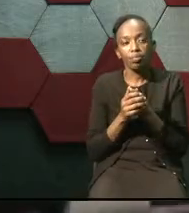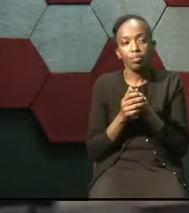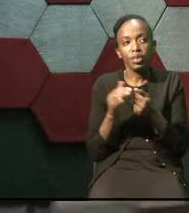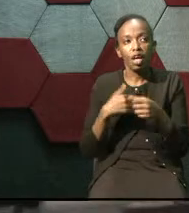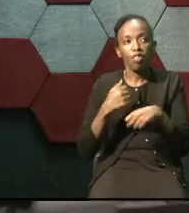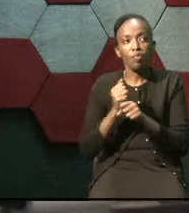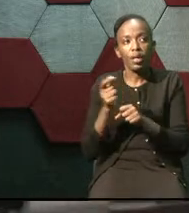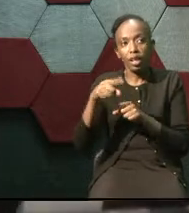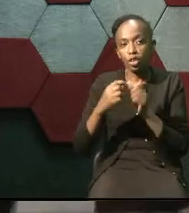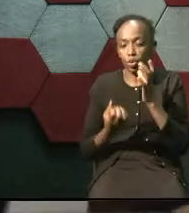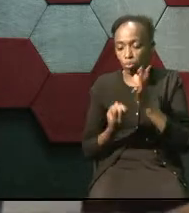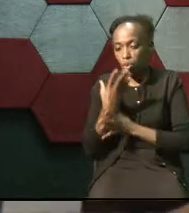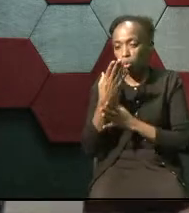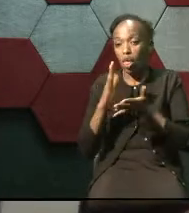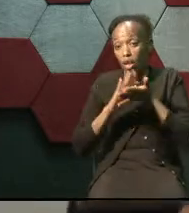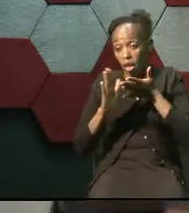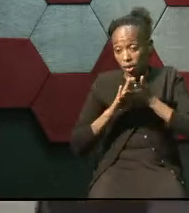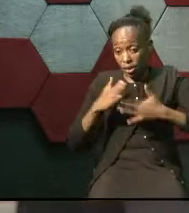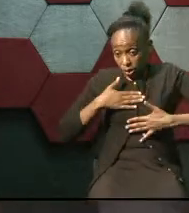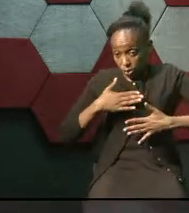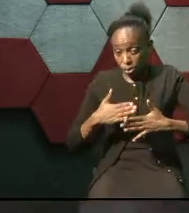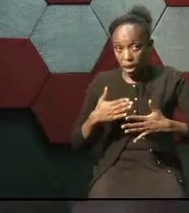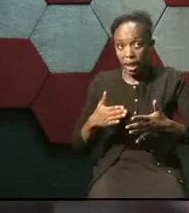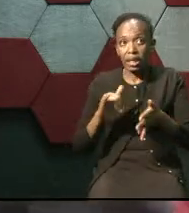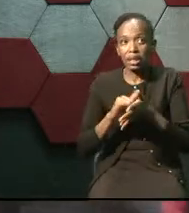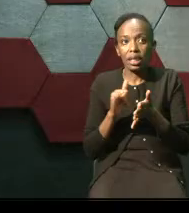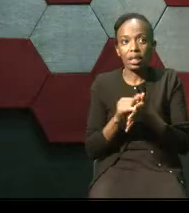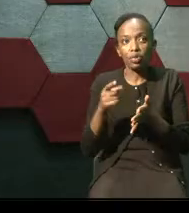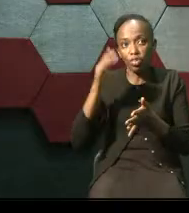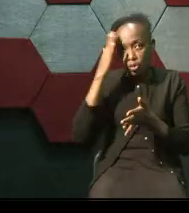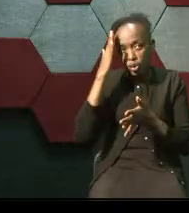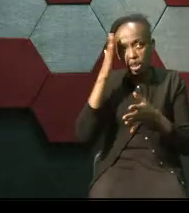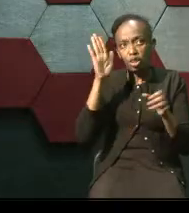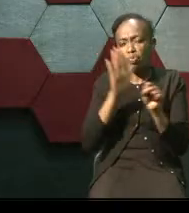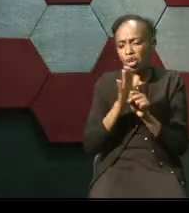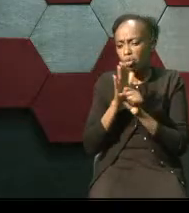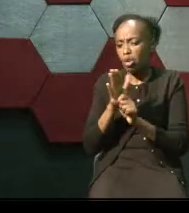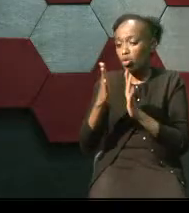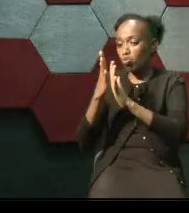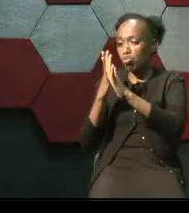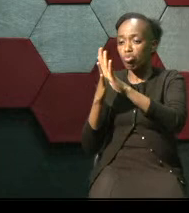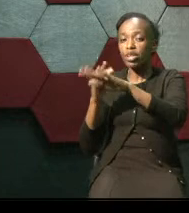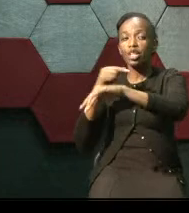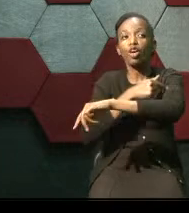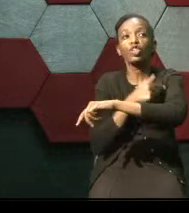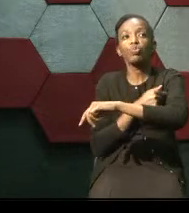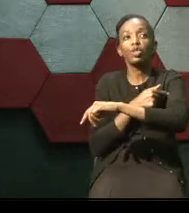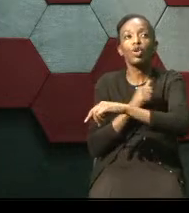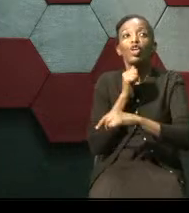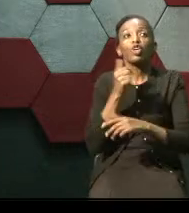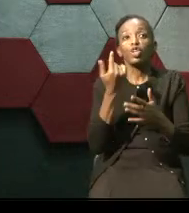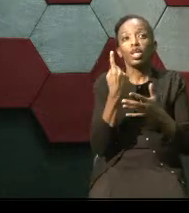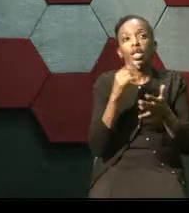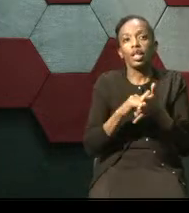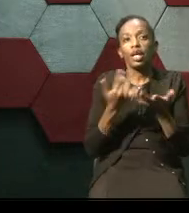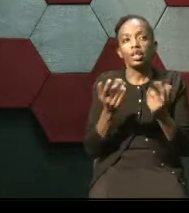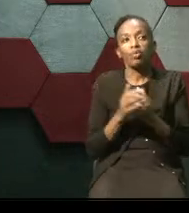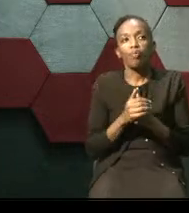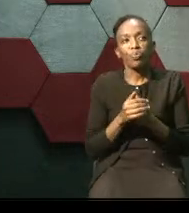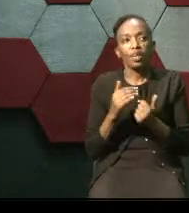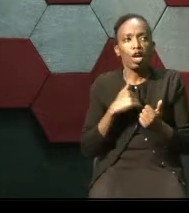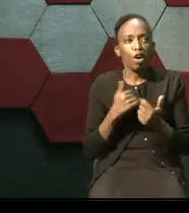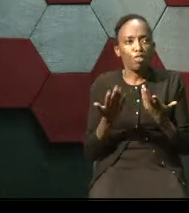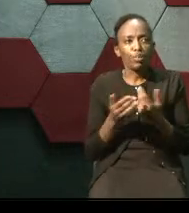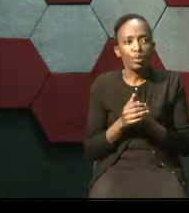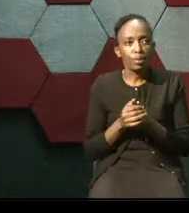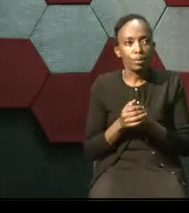made us to come up with the rapid Covix breathalyzer is that we have noticed so many congestions in the hospitals, and not only that, there have